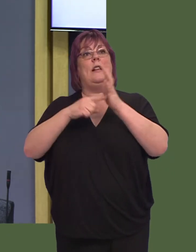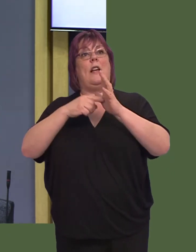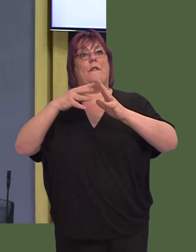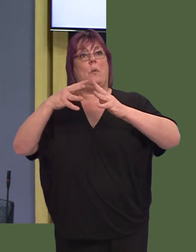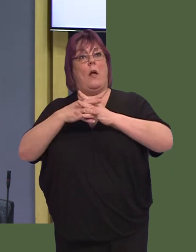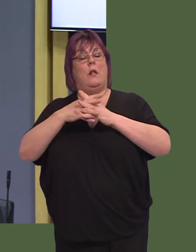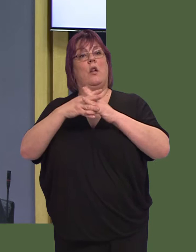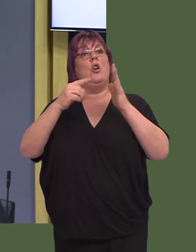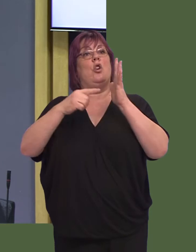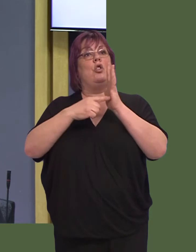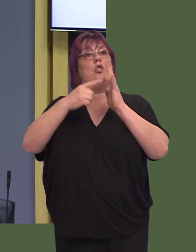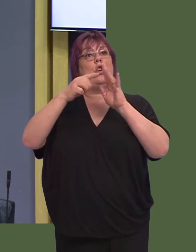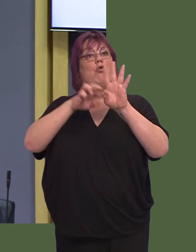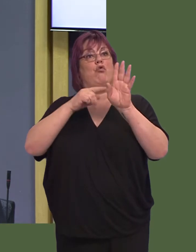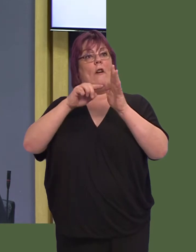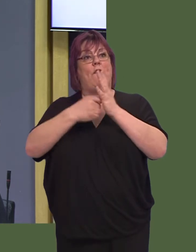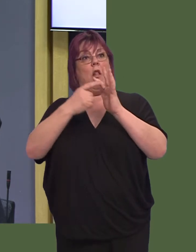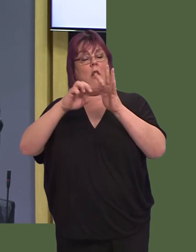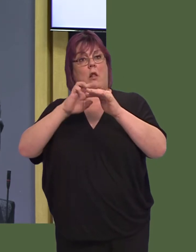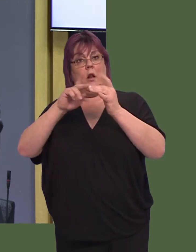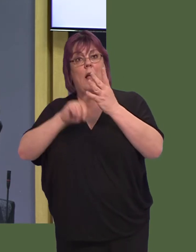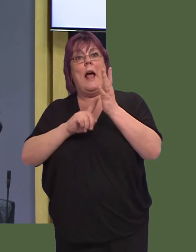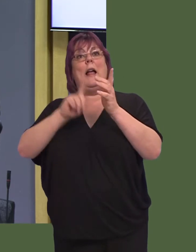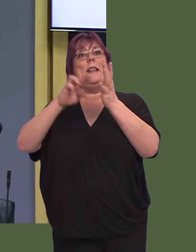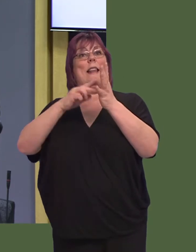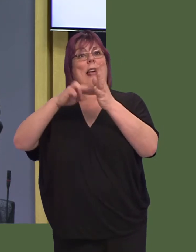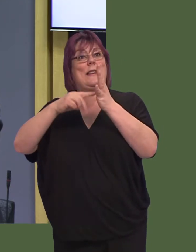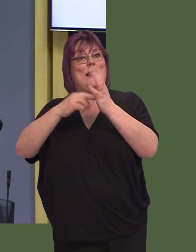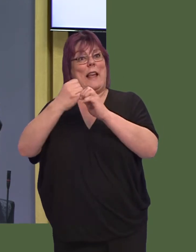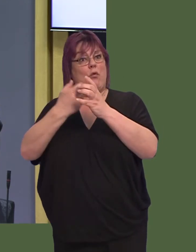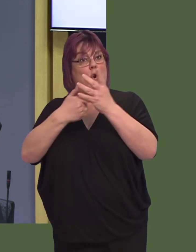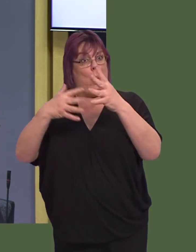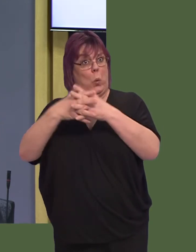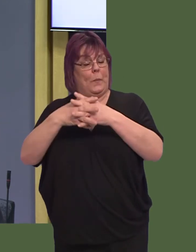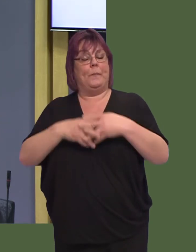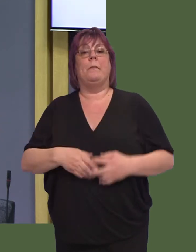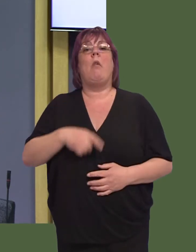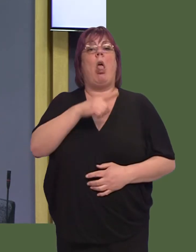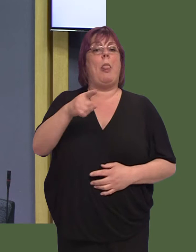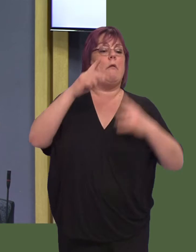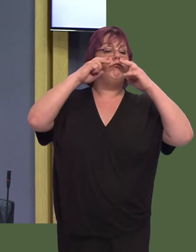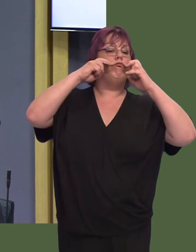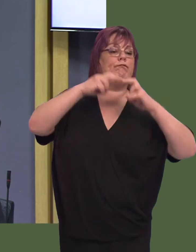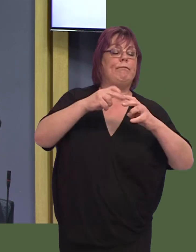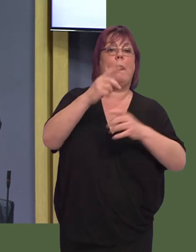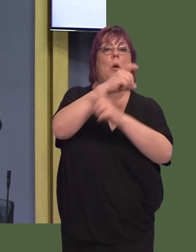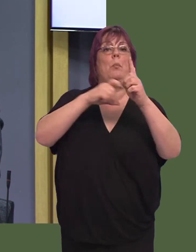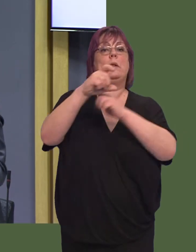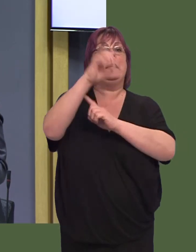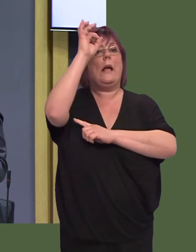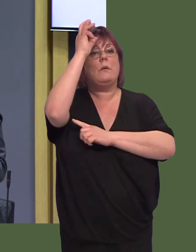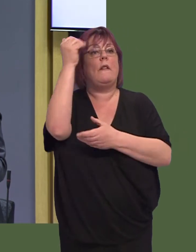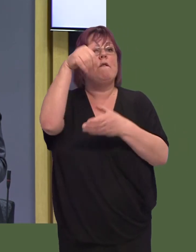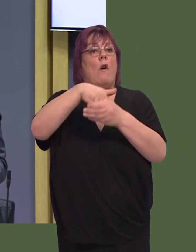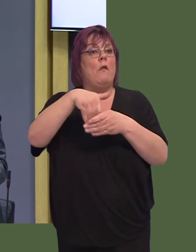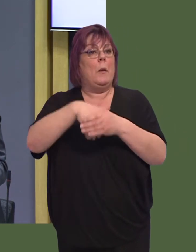and Nantgow and Tonarefel. And they put forward a number of recommendations in terms of how they see the role of community councils development. And I'll